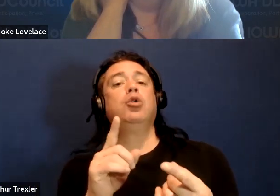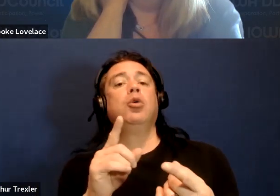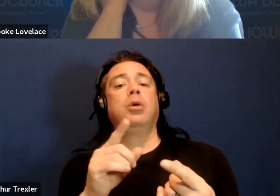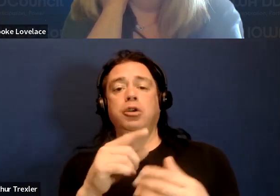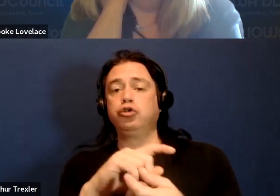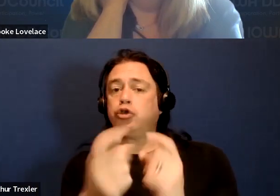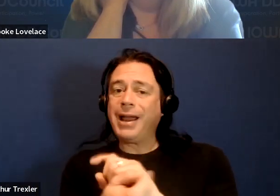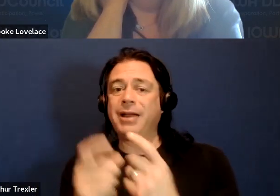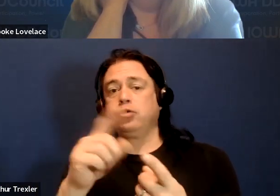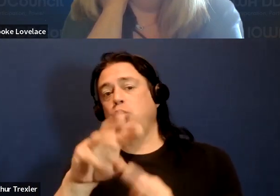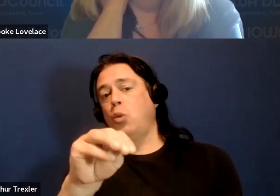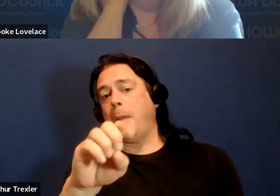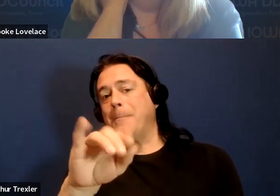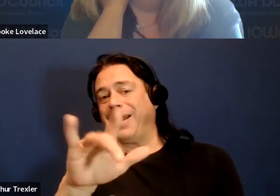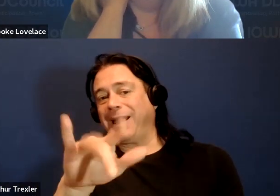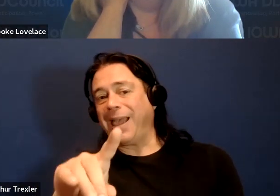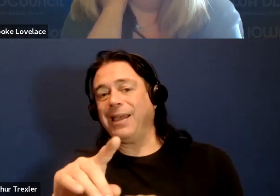how people are